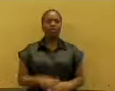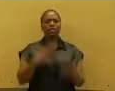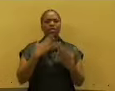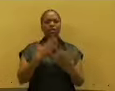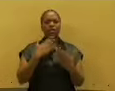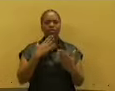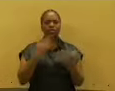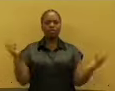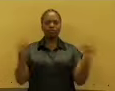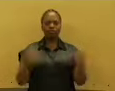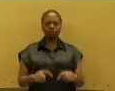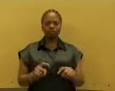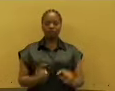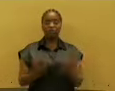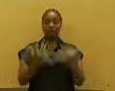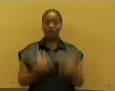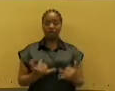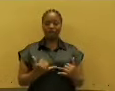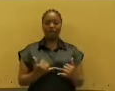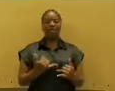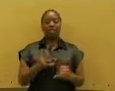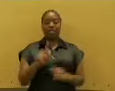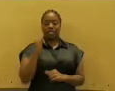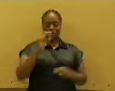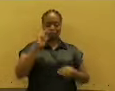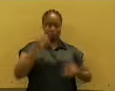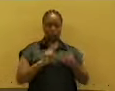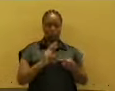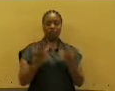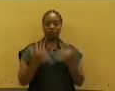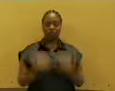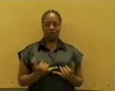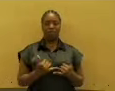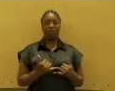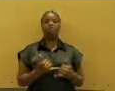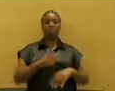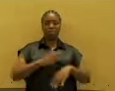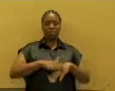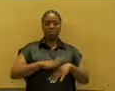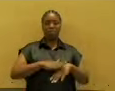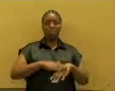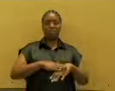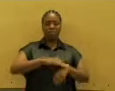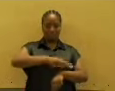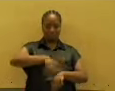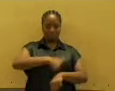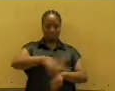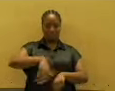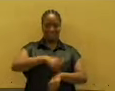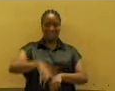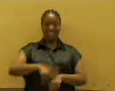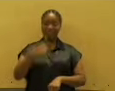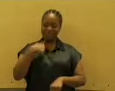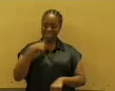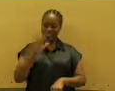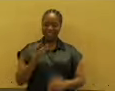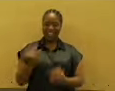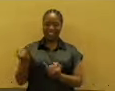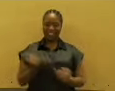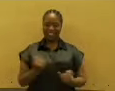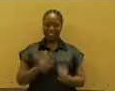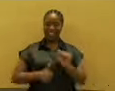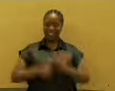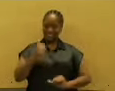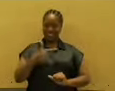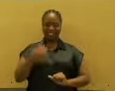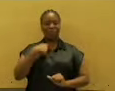Today's sessions are a bit longer than yesterday, but we hope that we're going to learn a lot together. And I am actually going to be introducing the first session